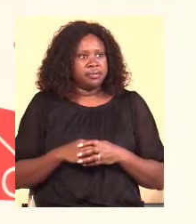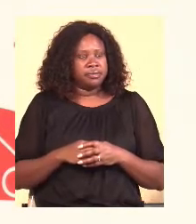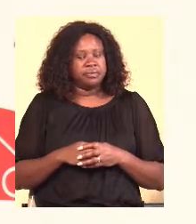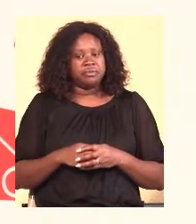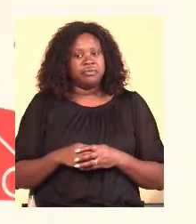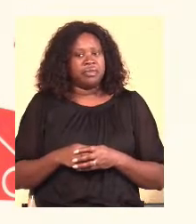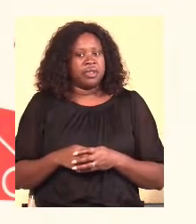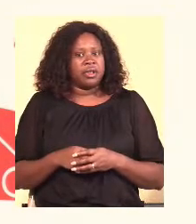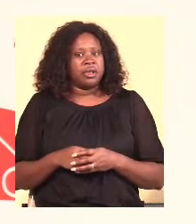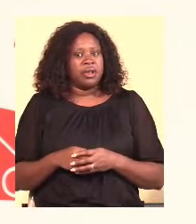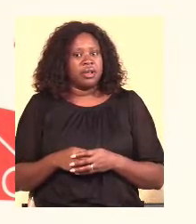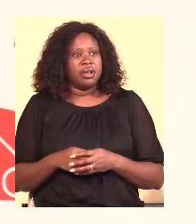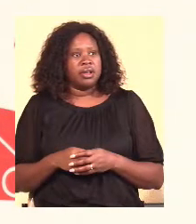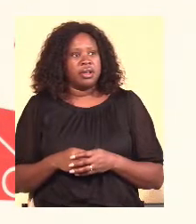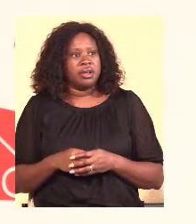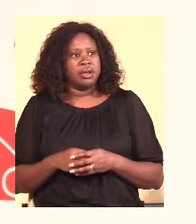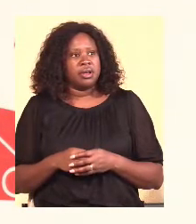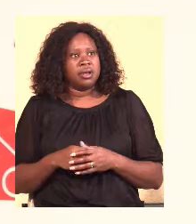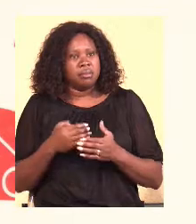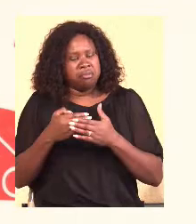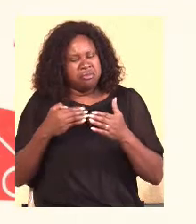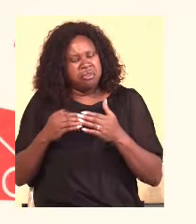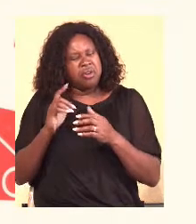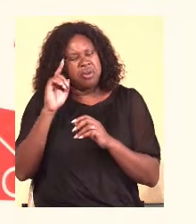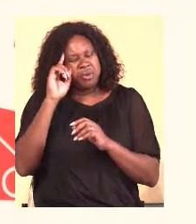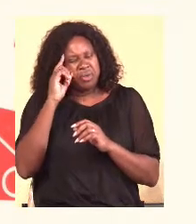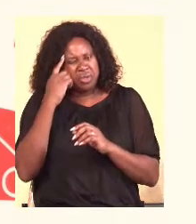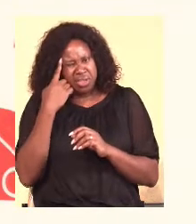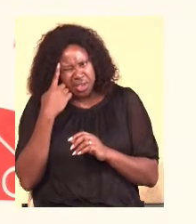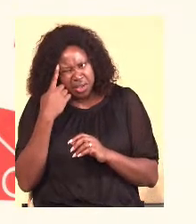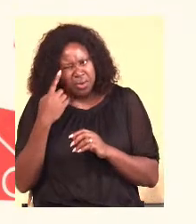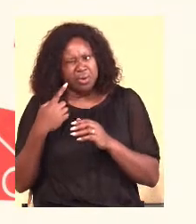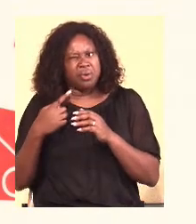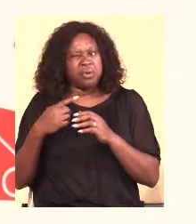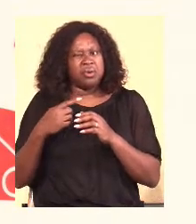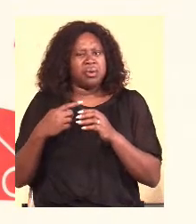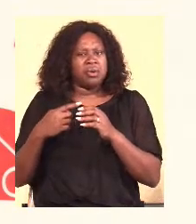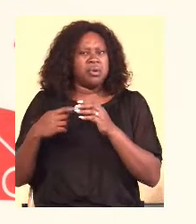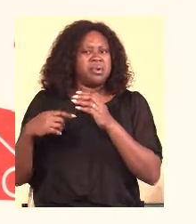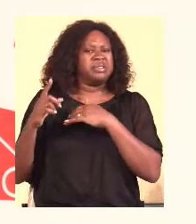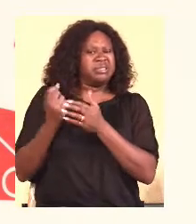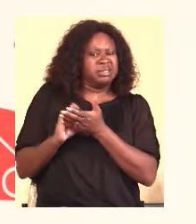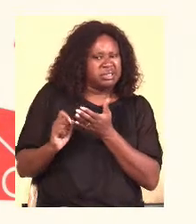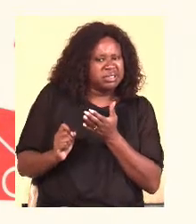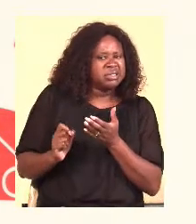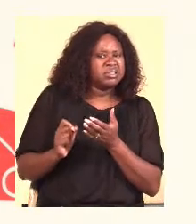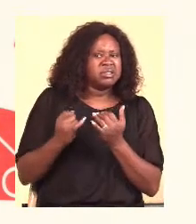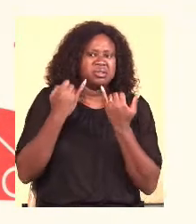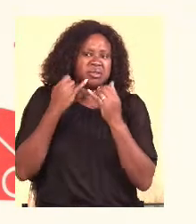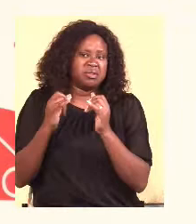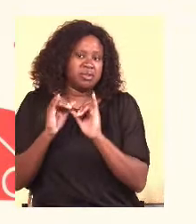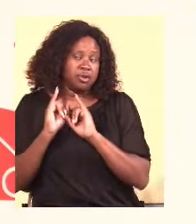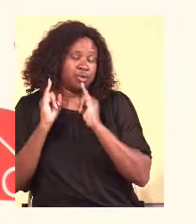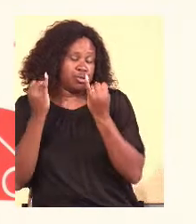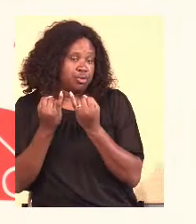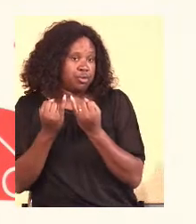student to actually first, before one considers or chooses to re-register, to engage the institution. Because it